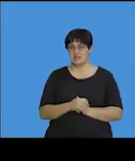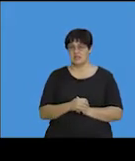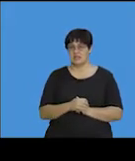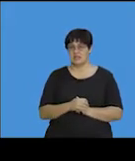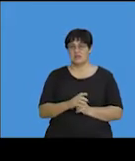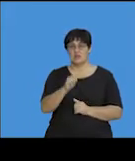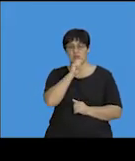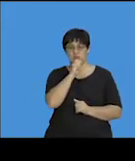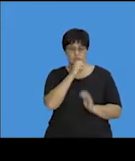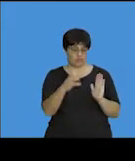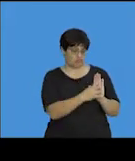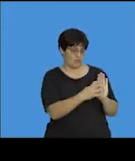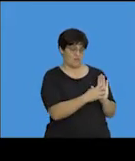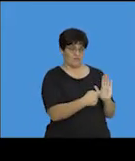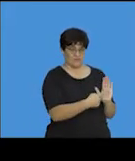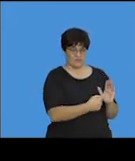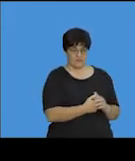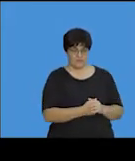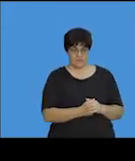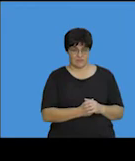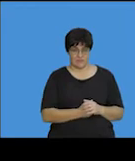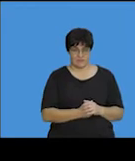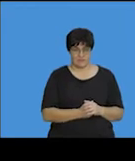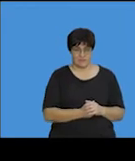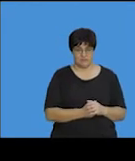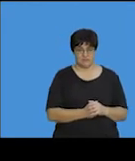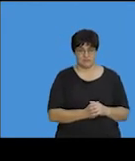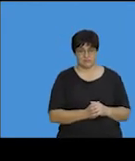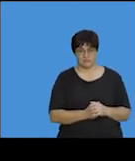say use the graph.